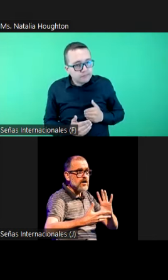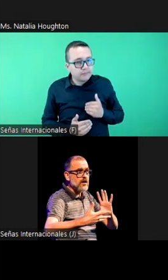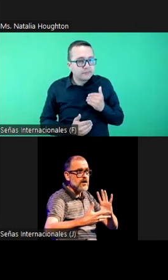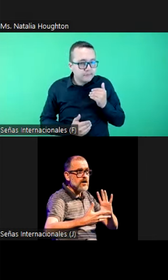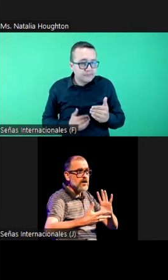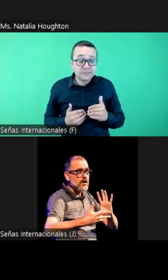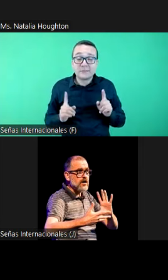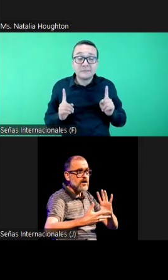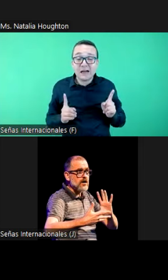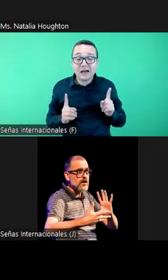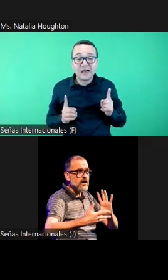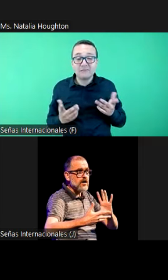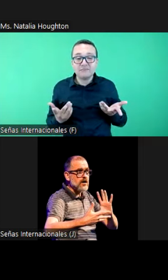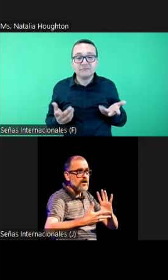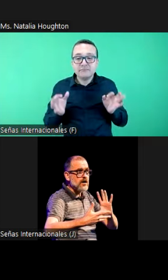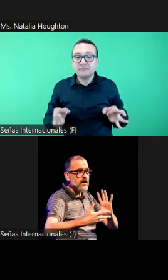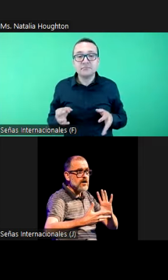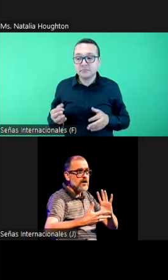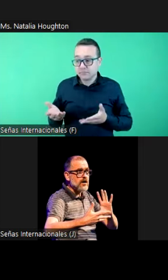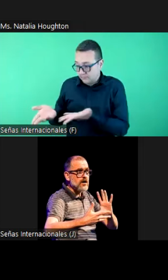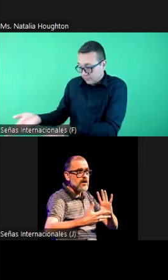issues that